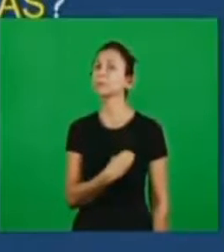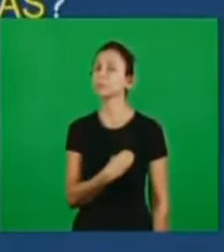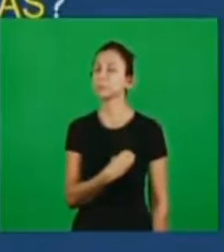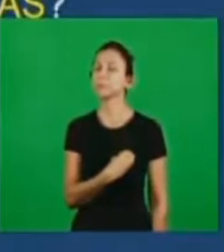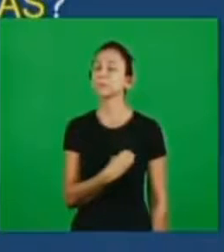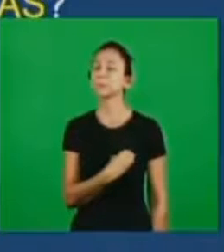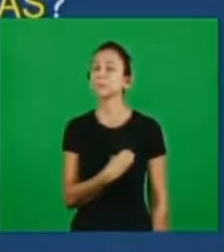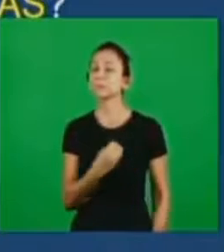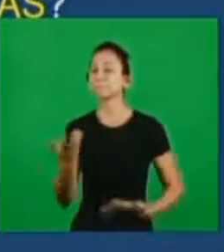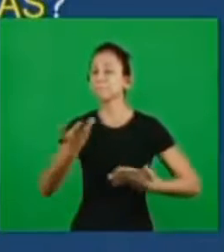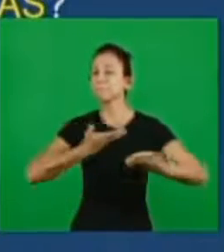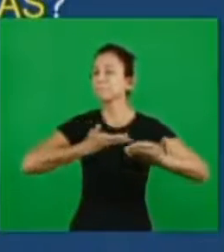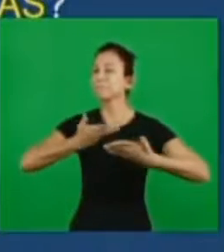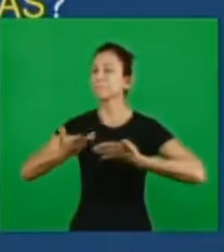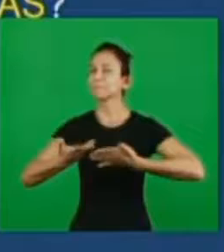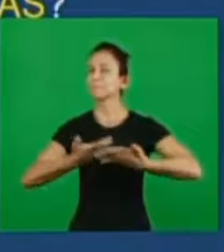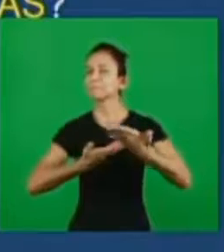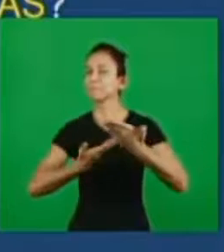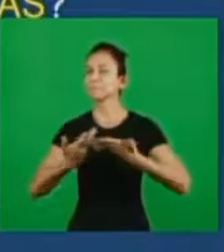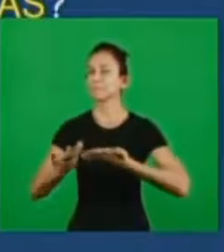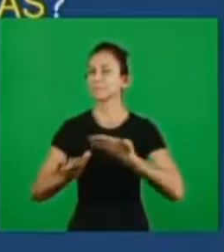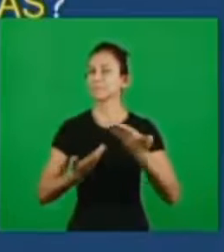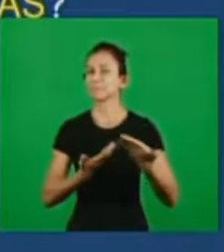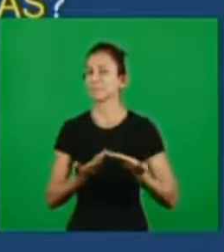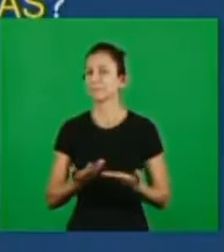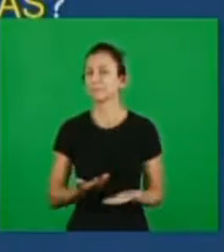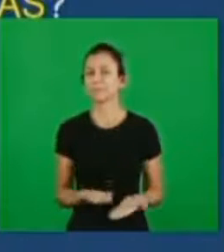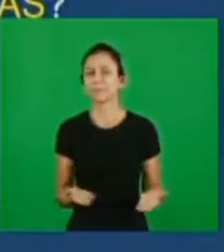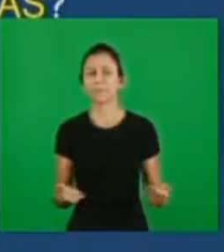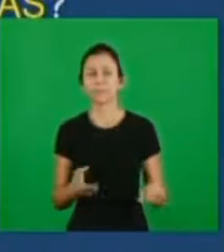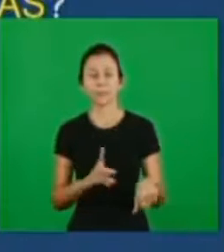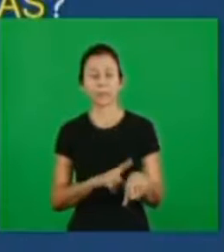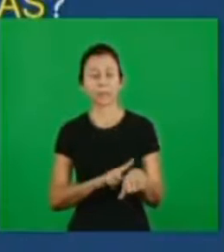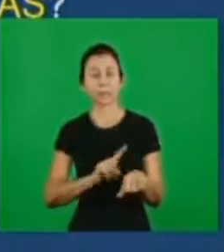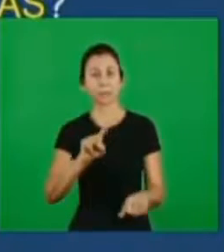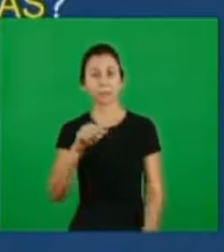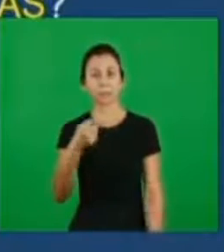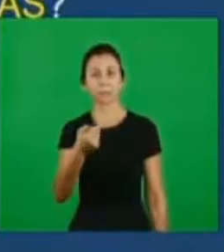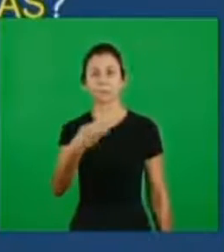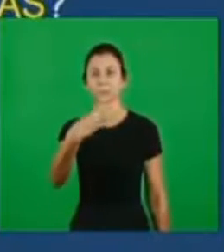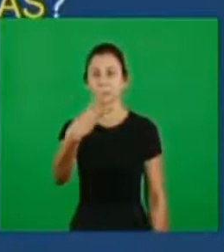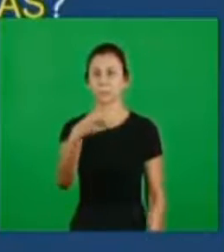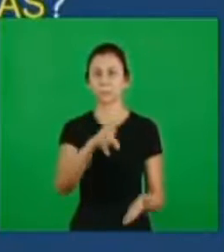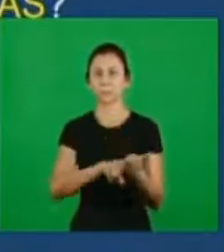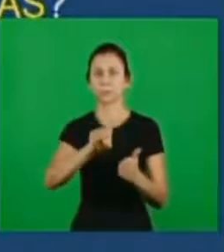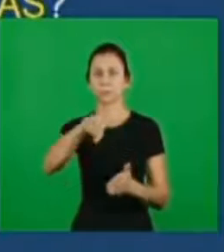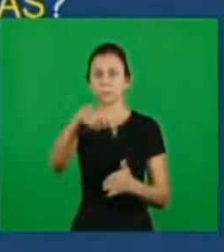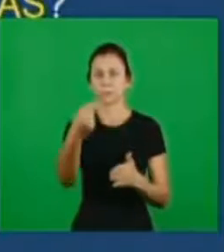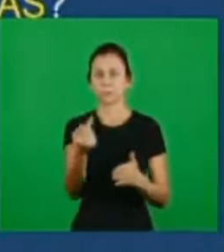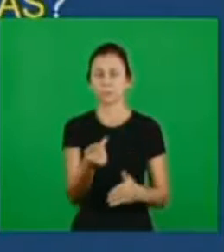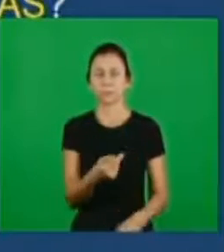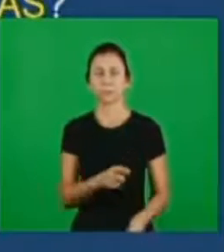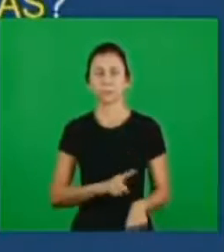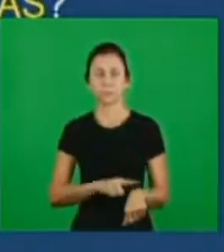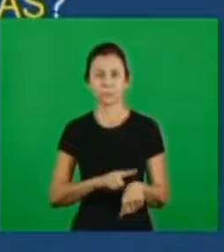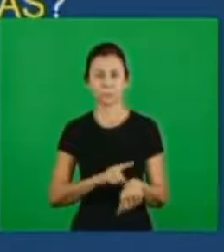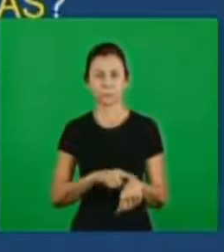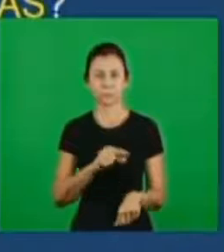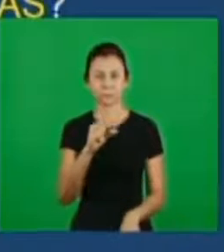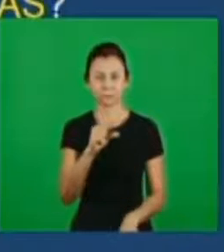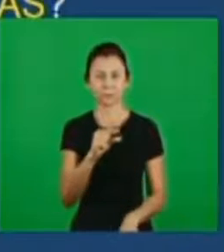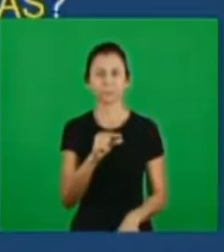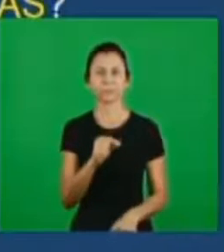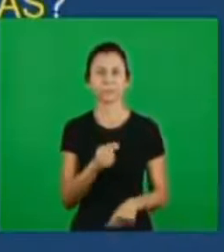We're still alive, we're interacting with the brethren. Now we're going to give only time for the